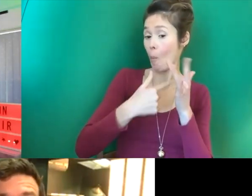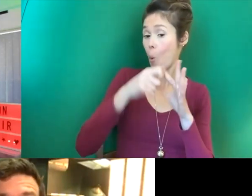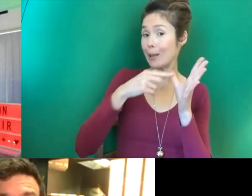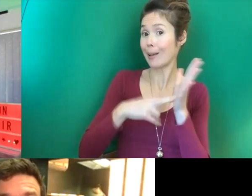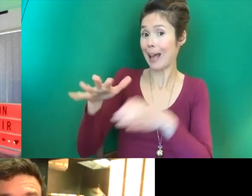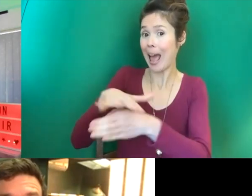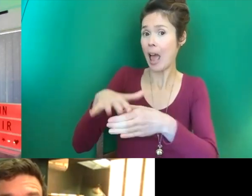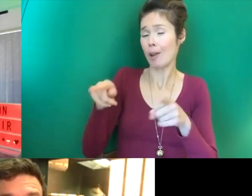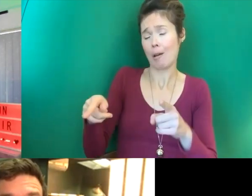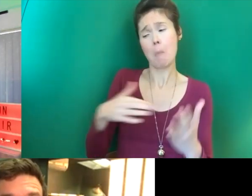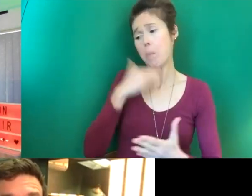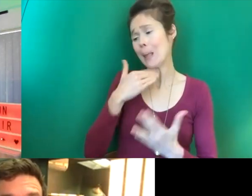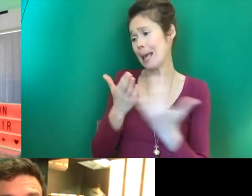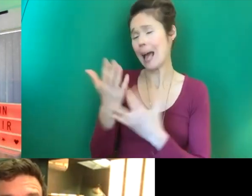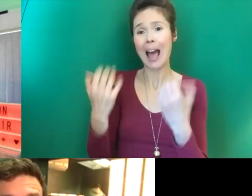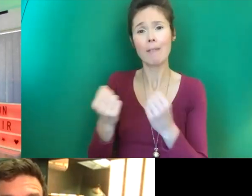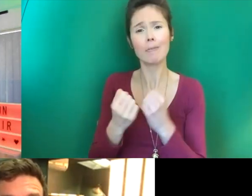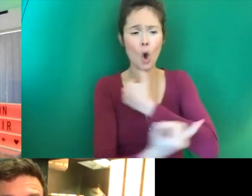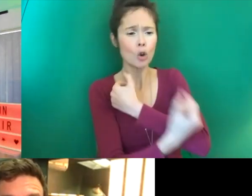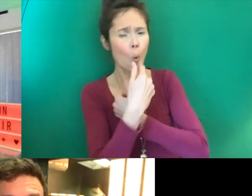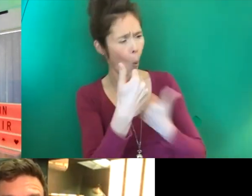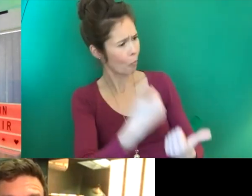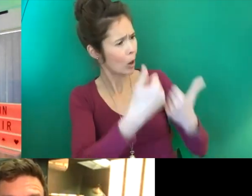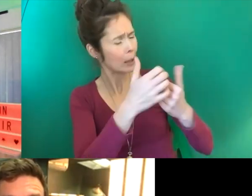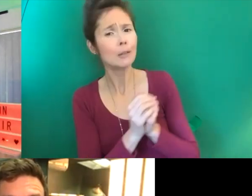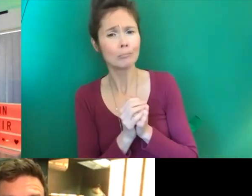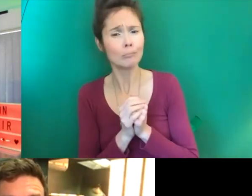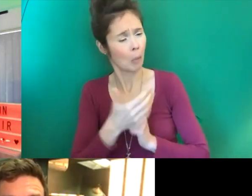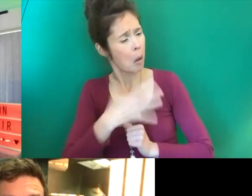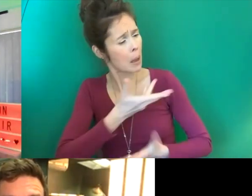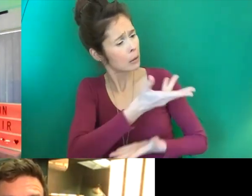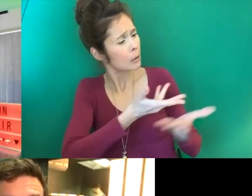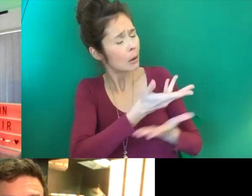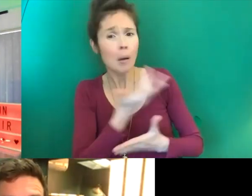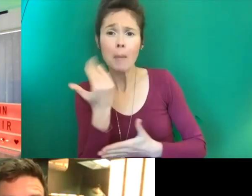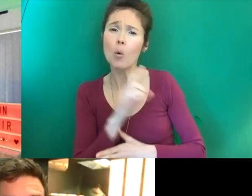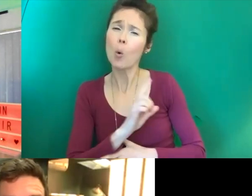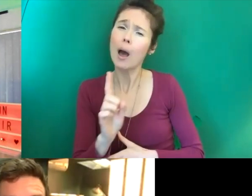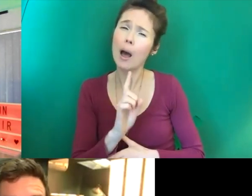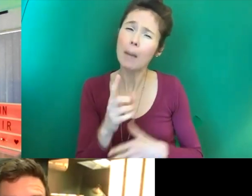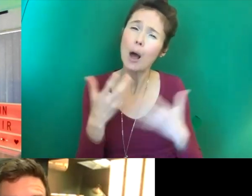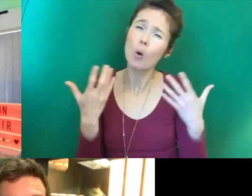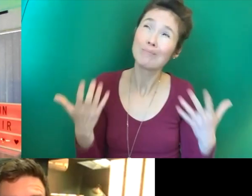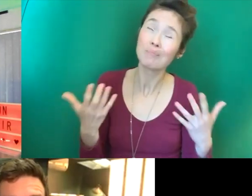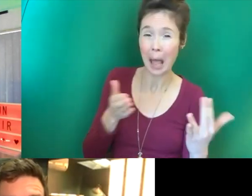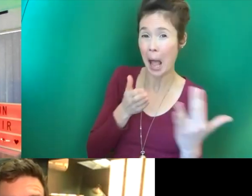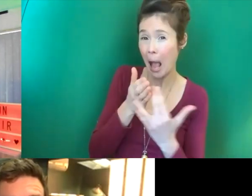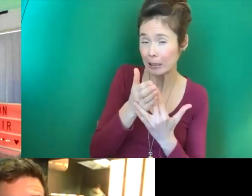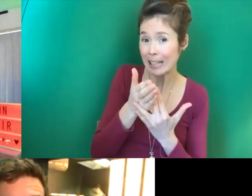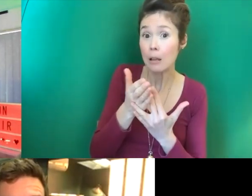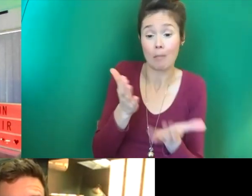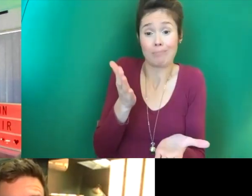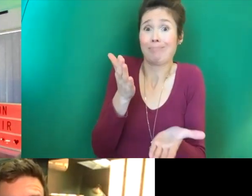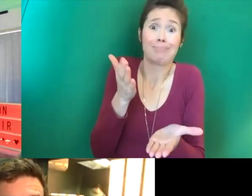Great. And then when you get into, yeah, I mean, we had quite a lot of conversations about kind of that was so important, that kind